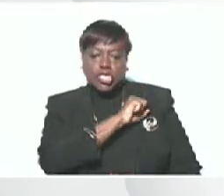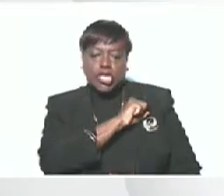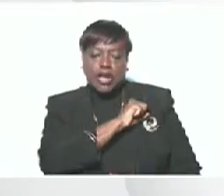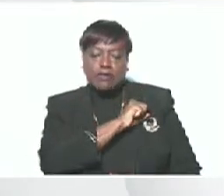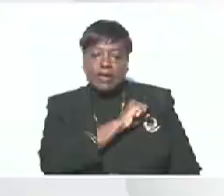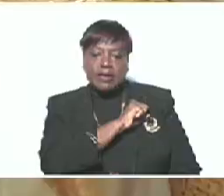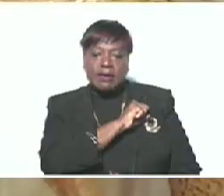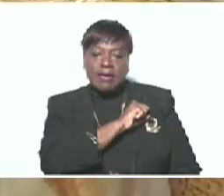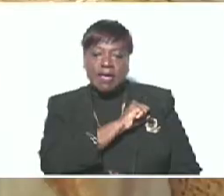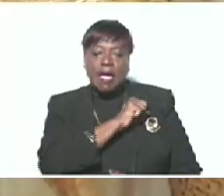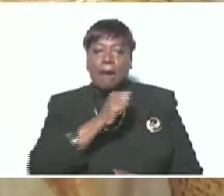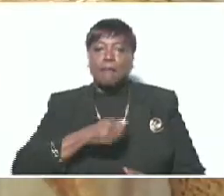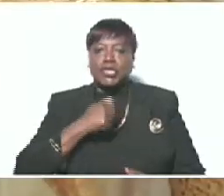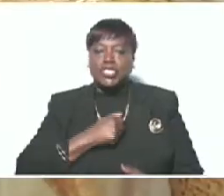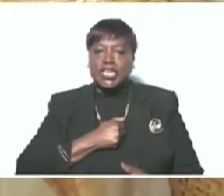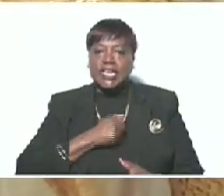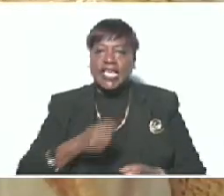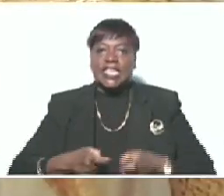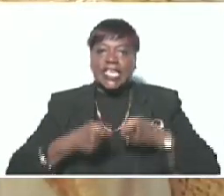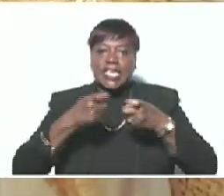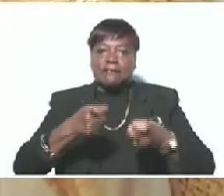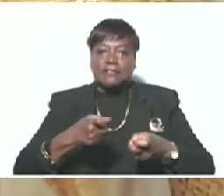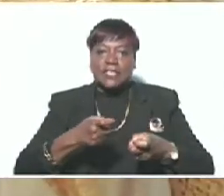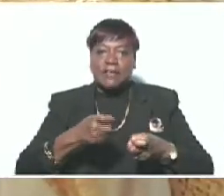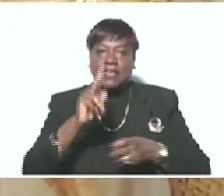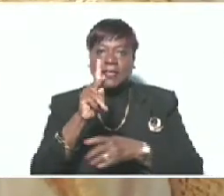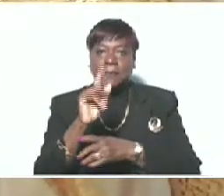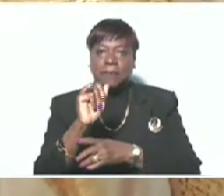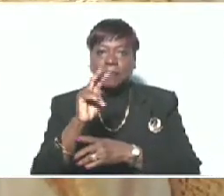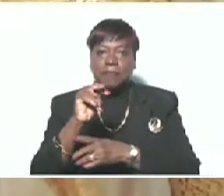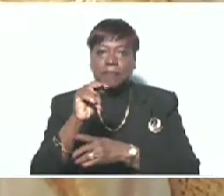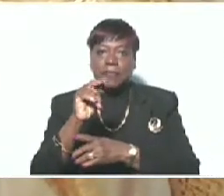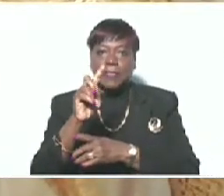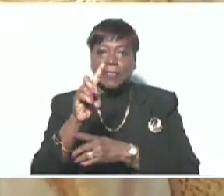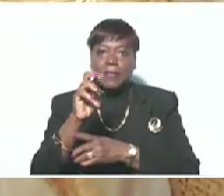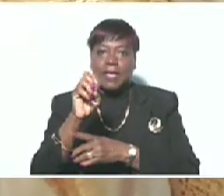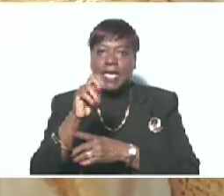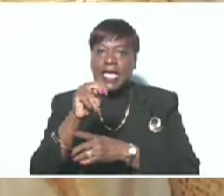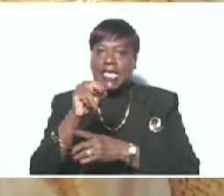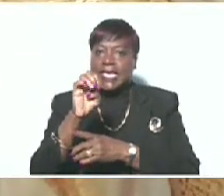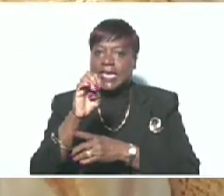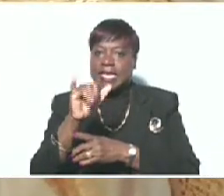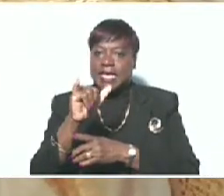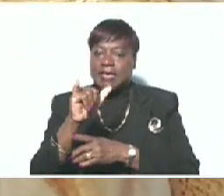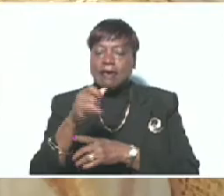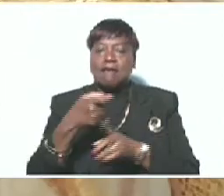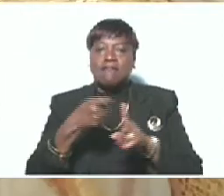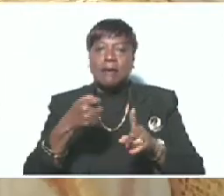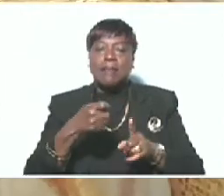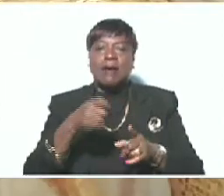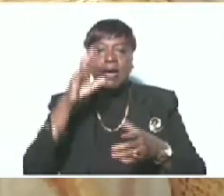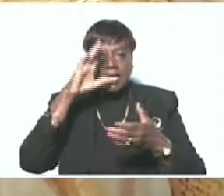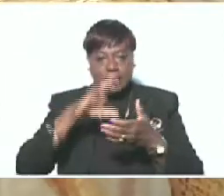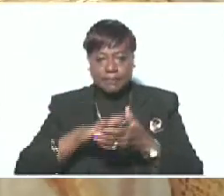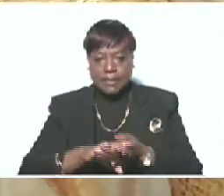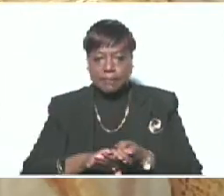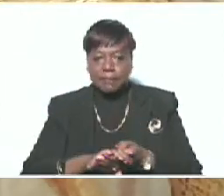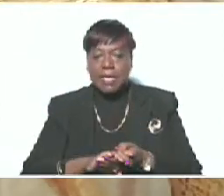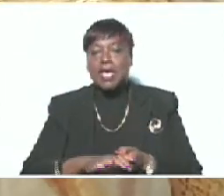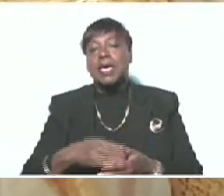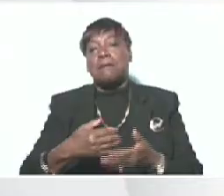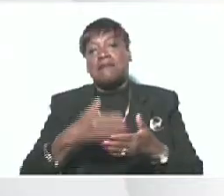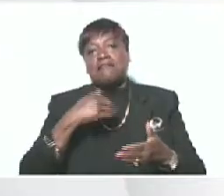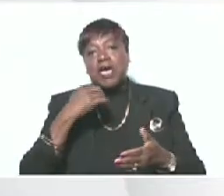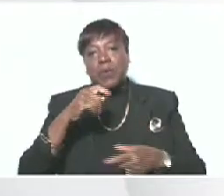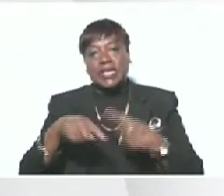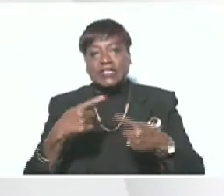her husband. Before we went into the theater, that was one of the things I said to him. Thank you so much. And I love you